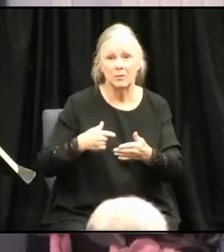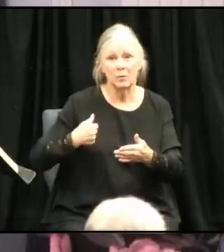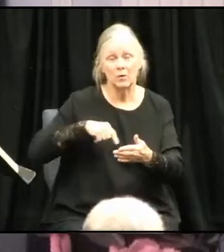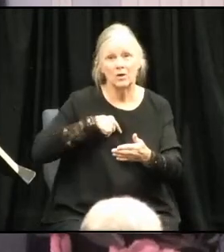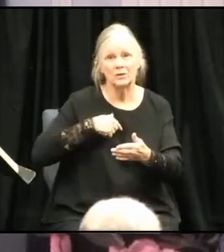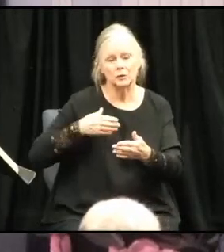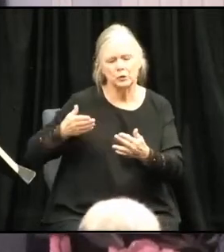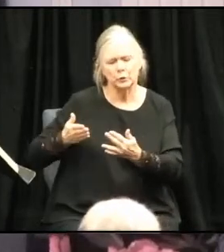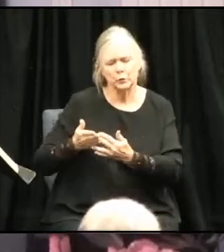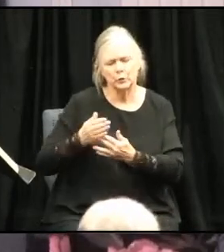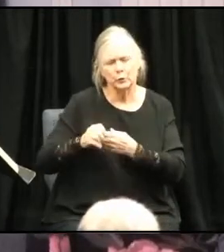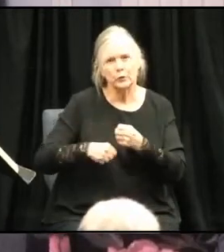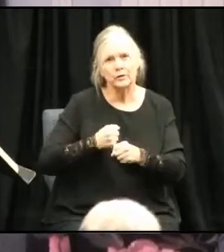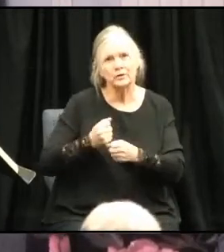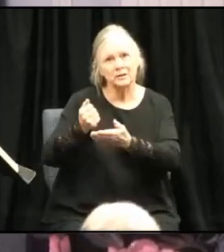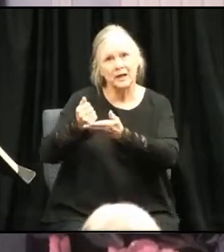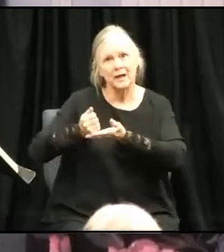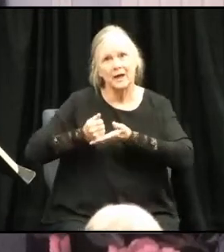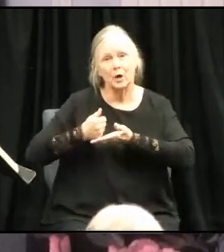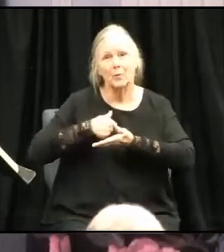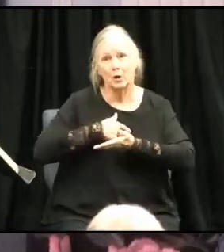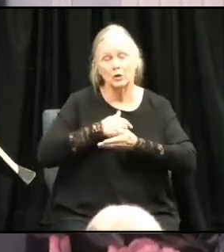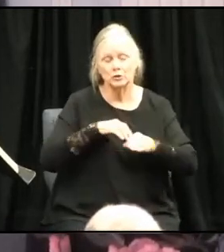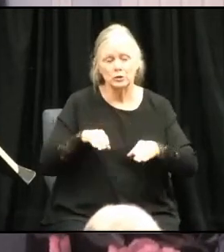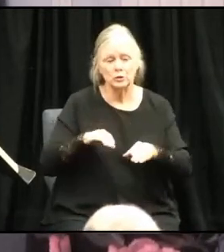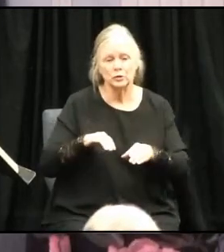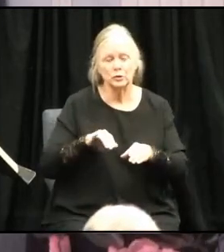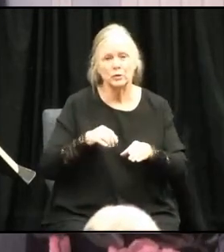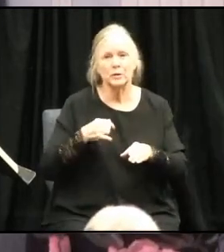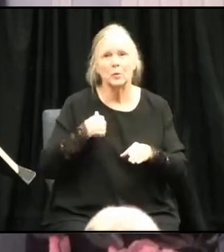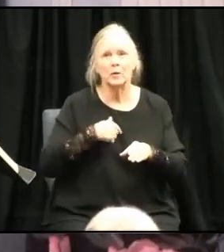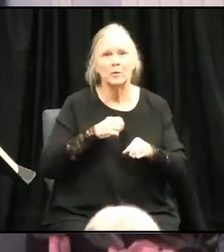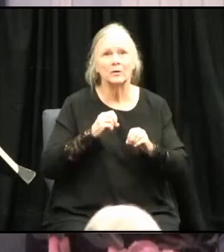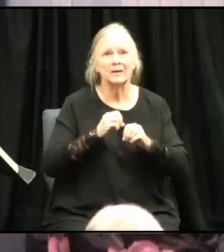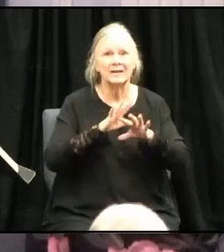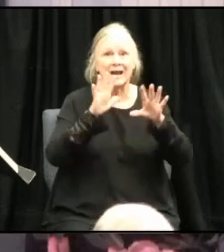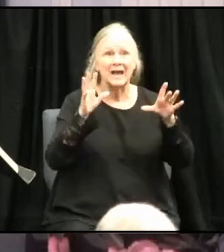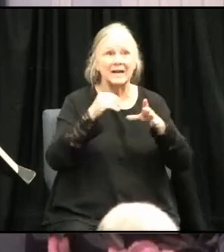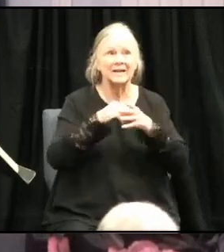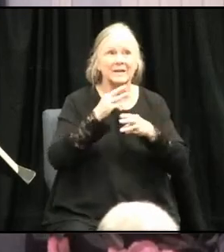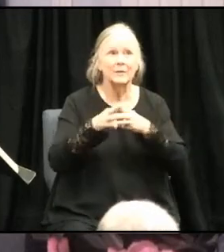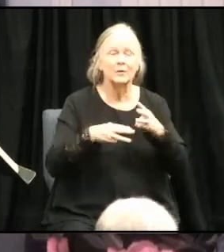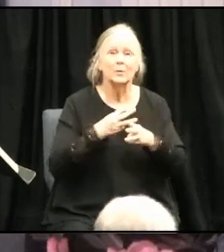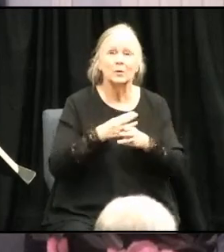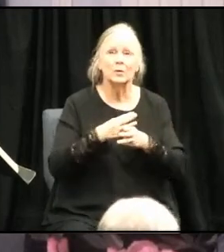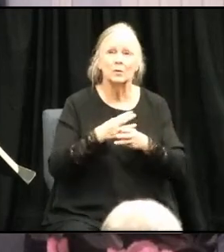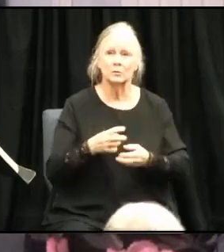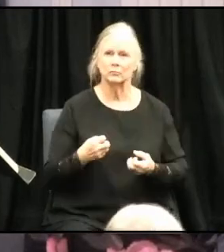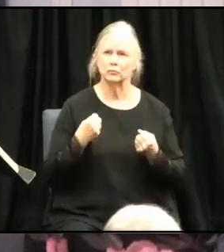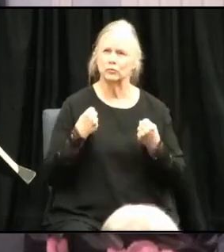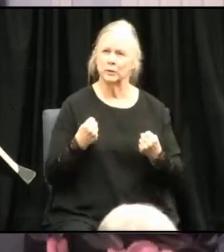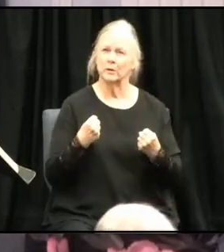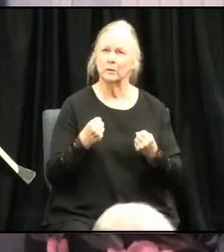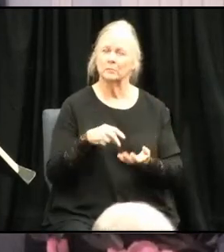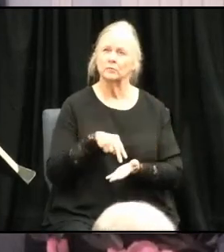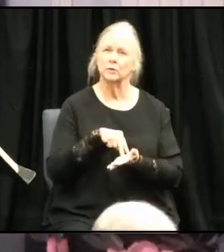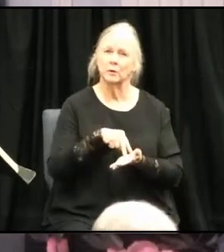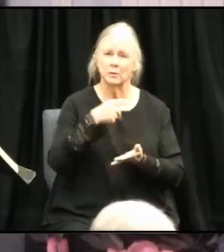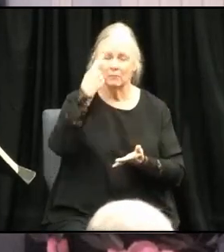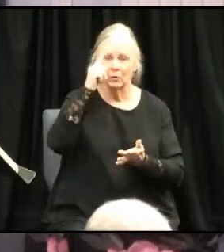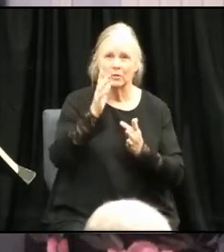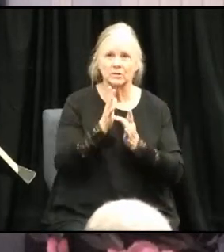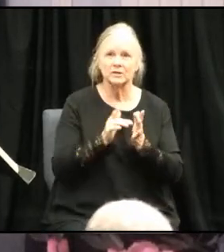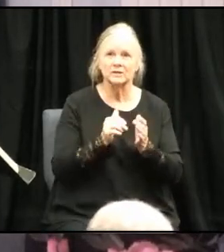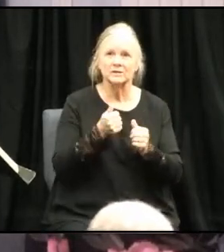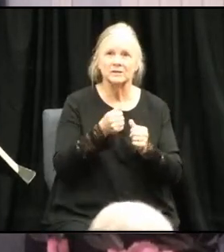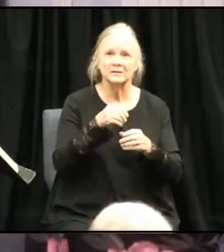us to do the same, to be the light that we need to be in the world, to stand up, to take a stand for Jesus in